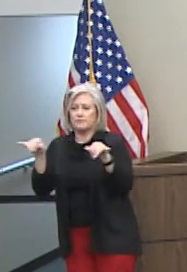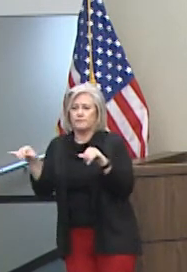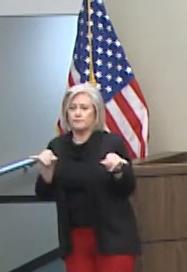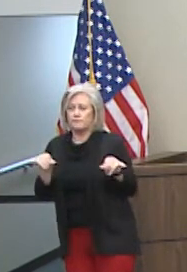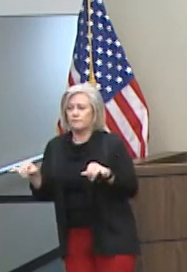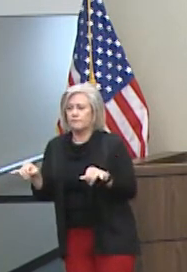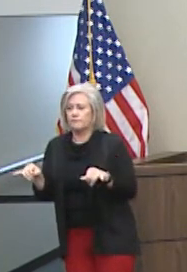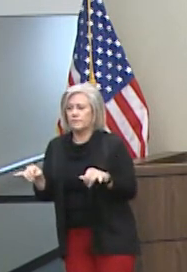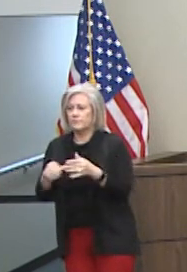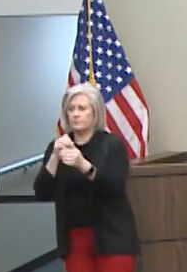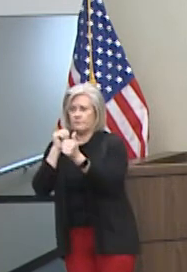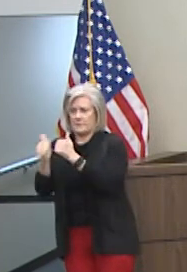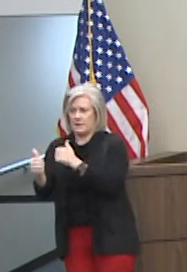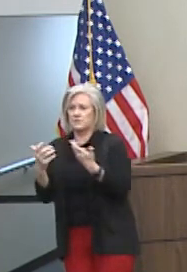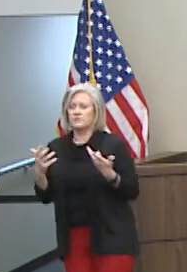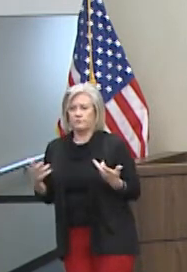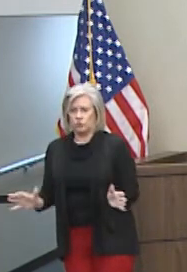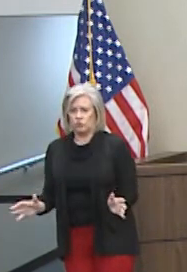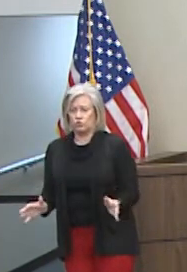All right.